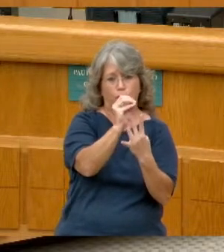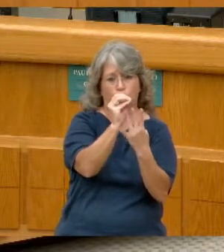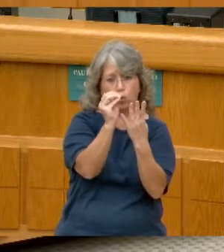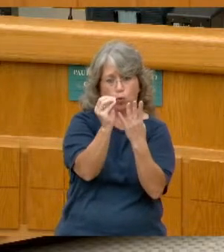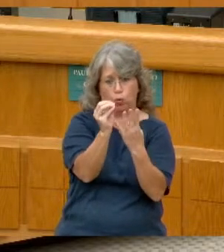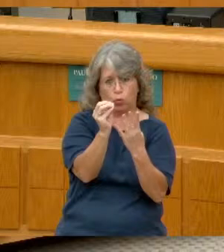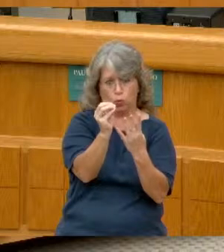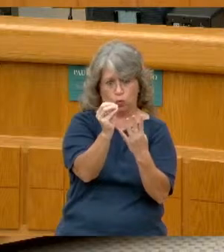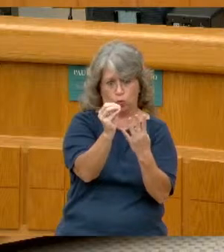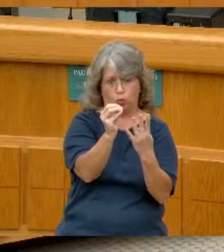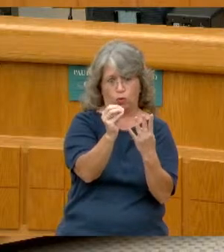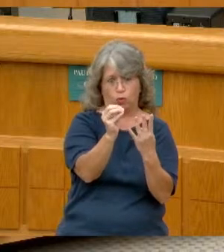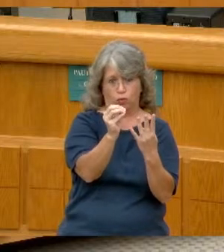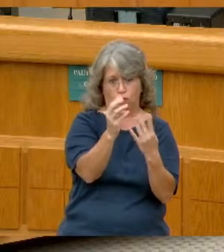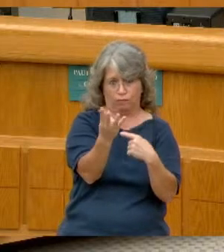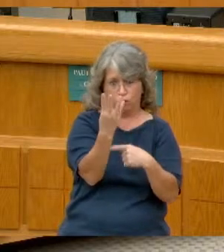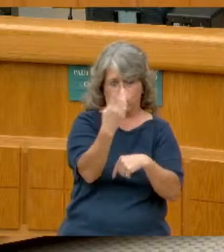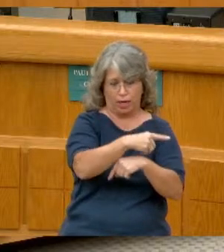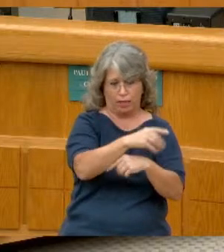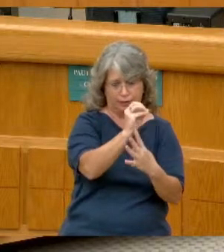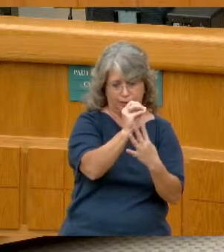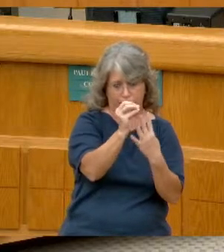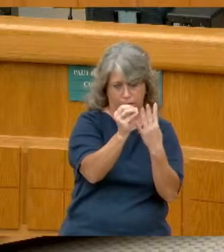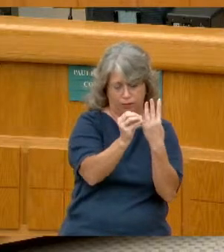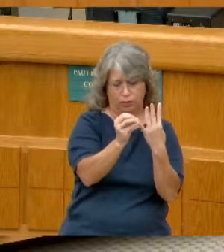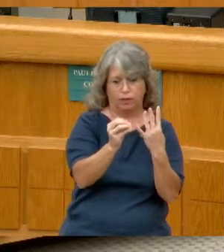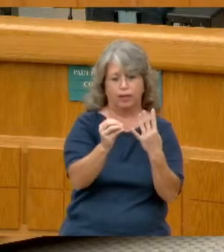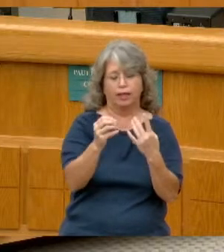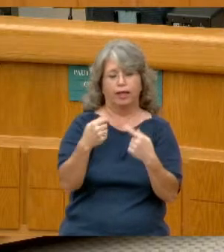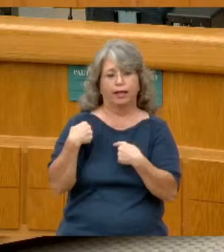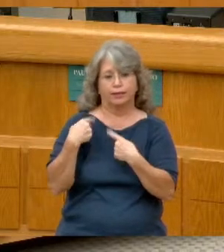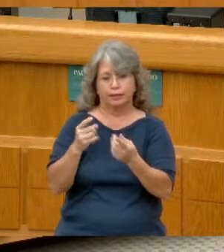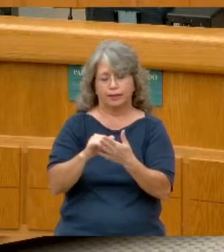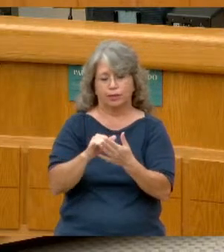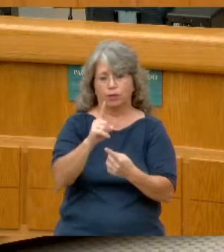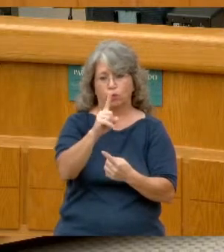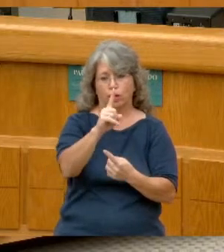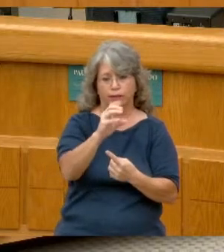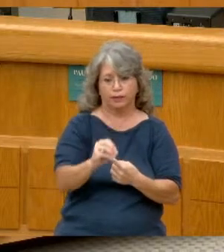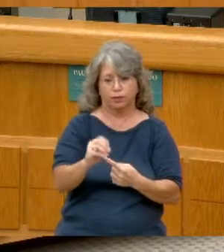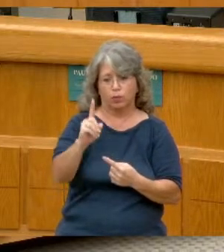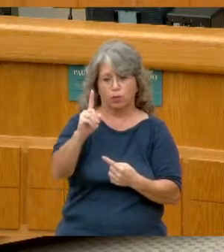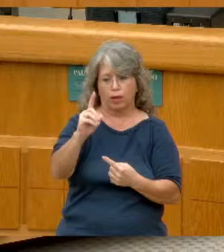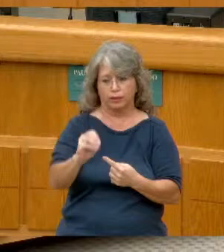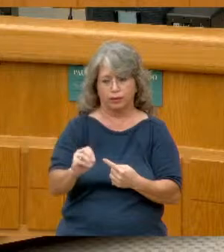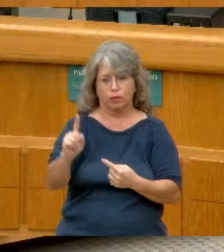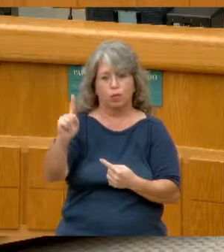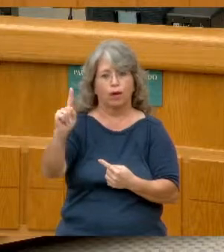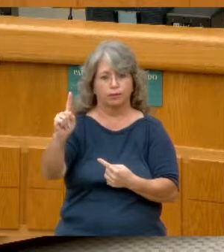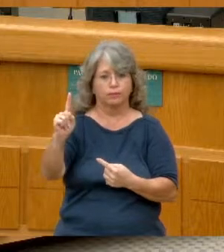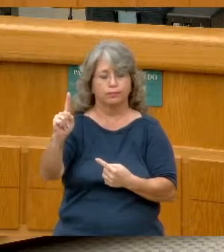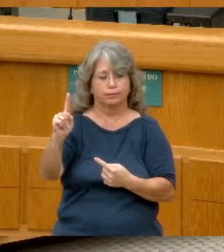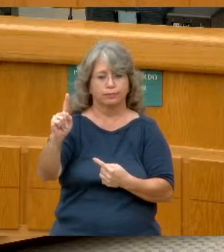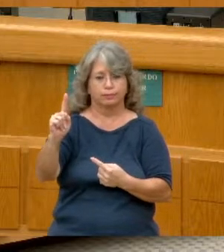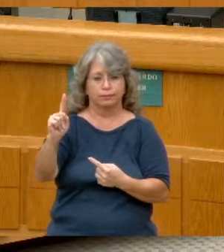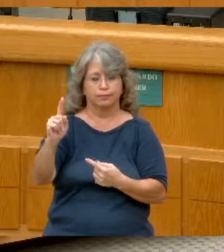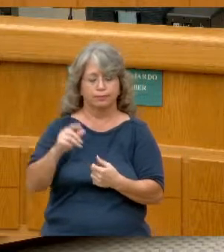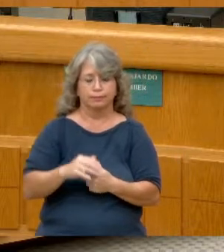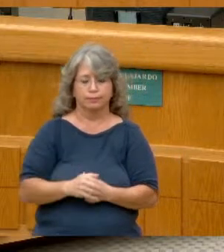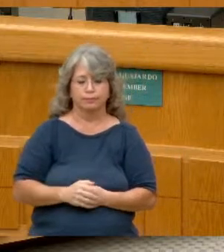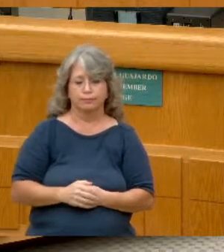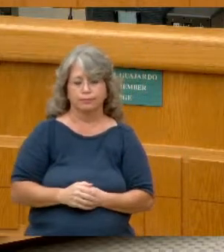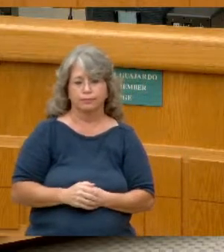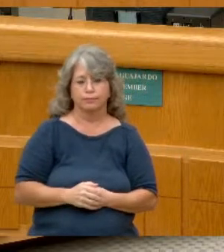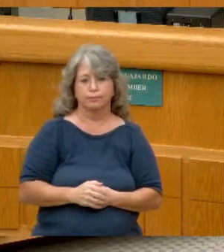days. And since then, we had 1, 0, 1, 0, 1, and 1 again today.